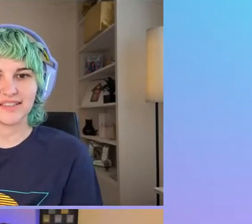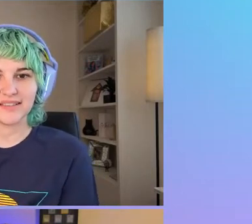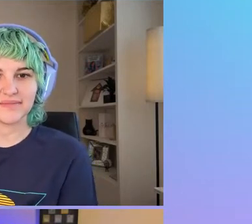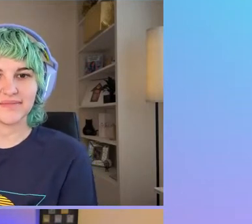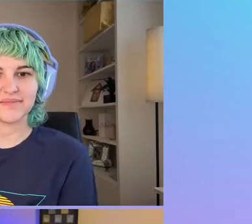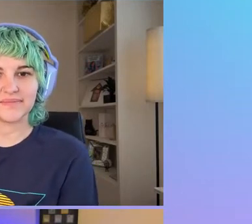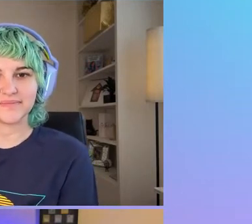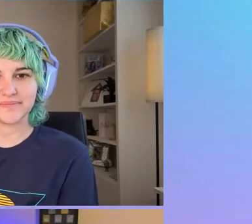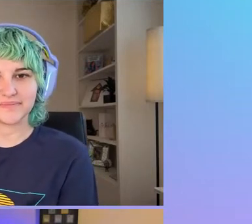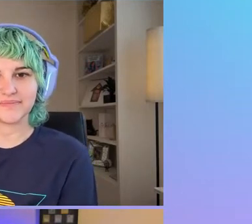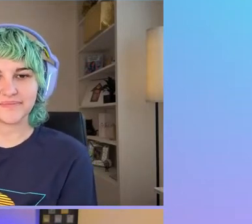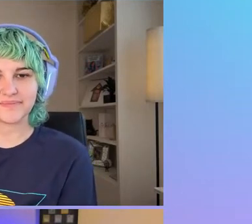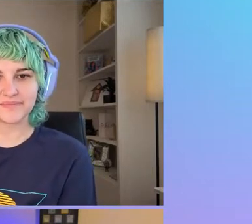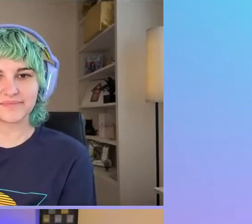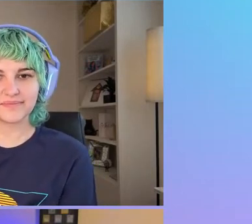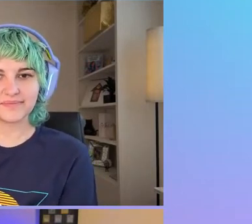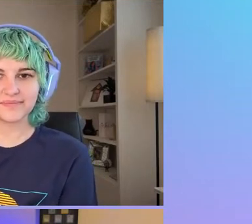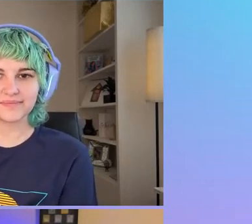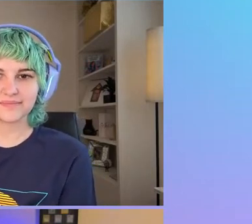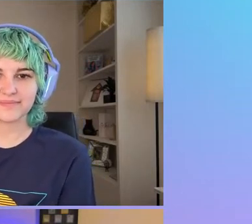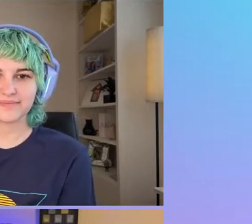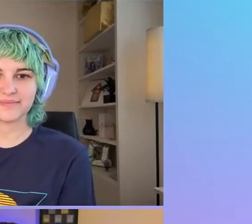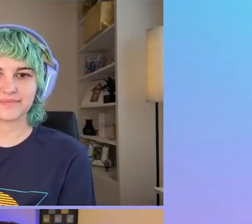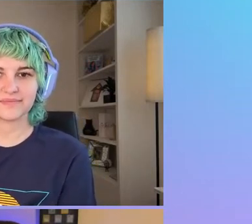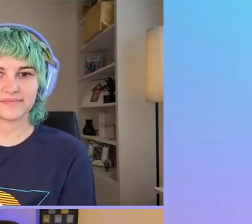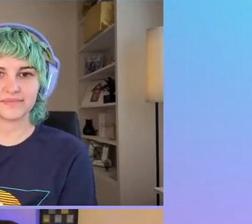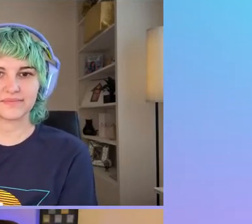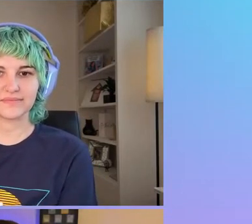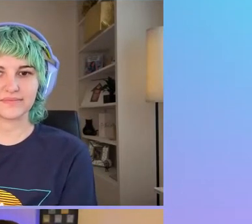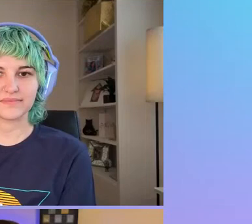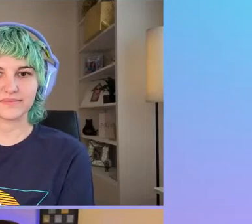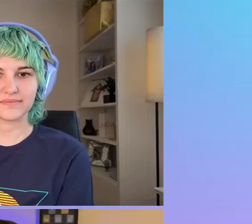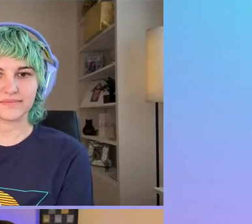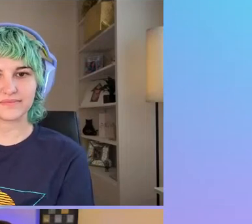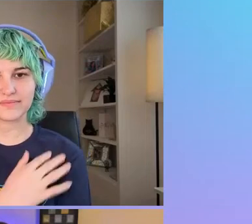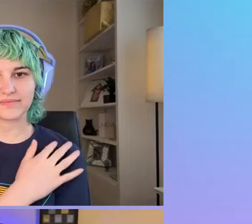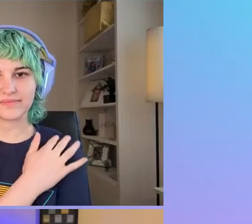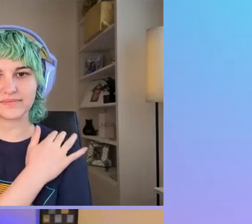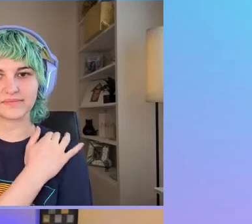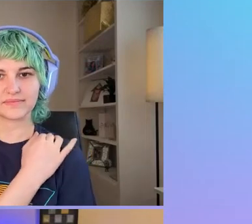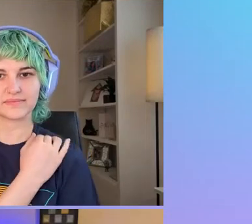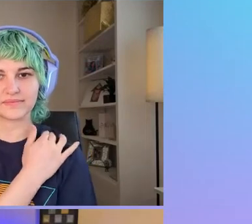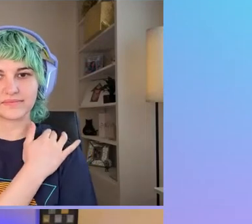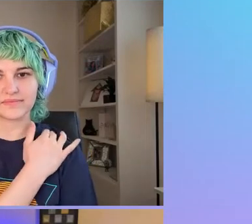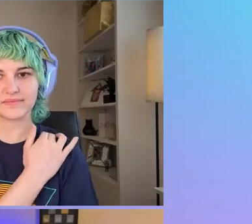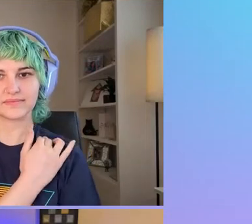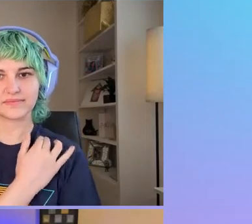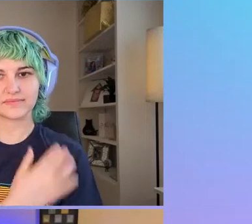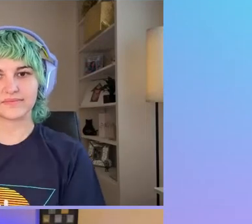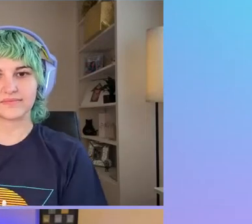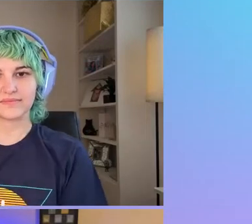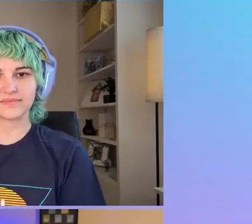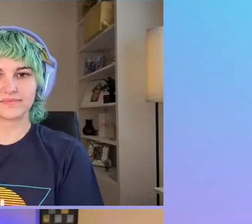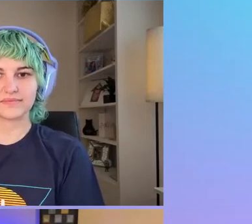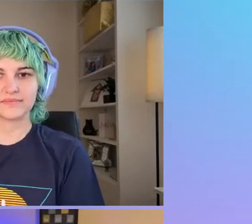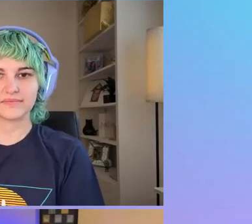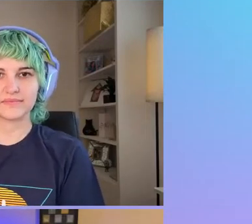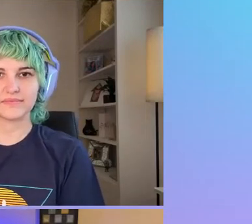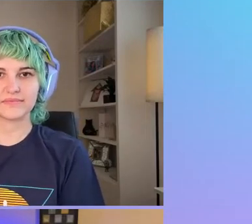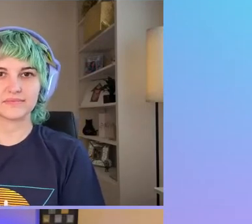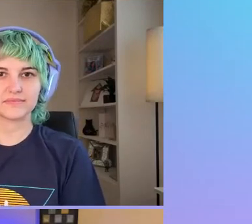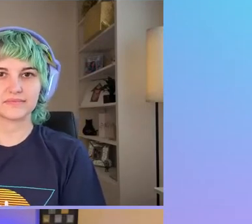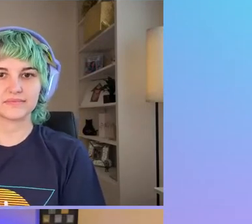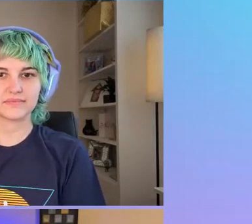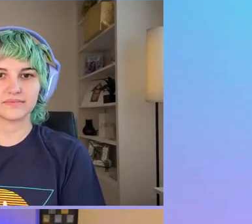question. Right. So we have a variety of different ways that we can do this. One is we can see how many different